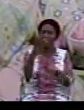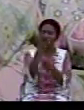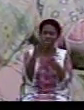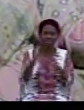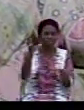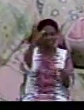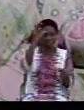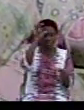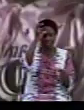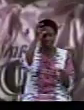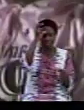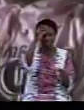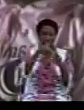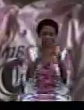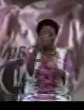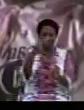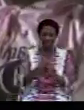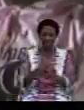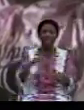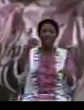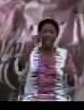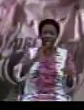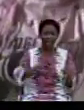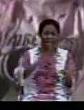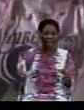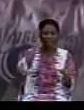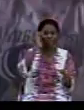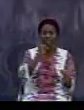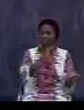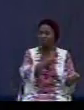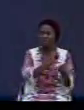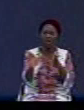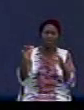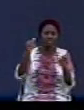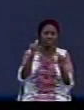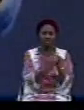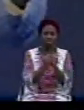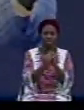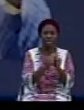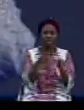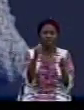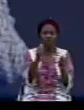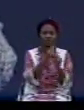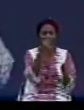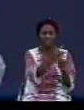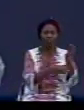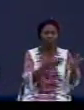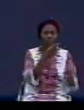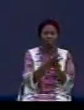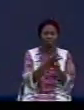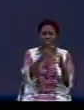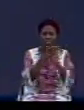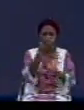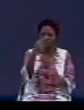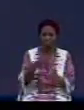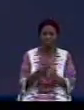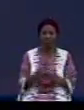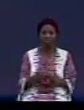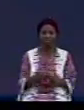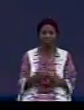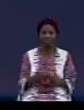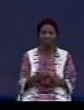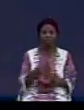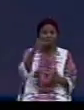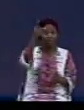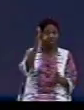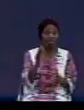Satan. I will not perish with the world. God is not willing that